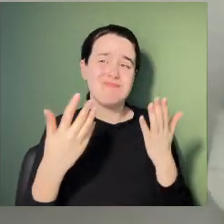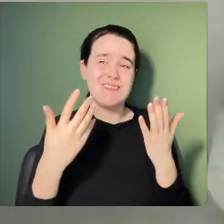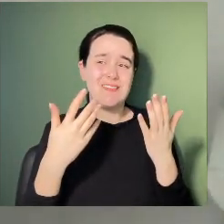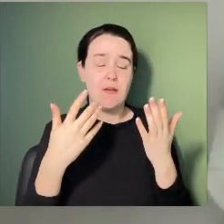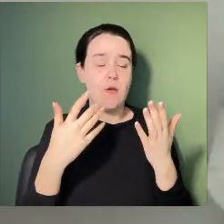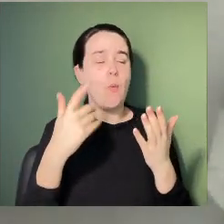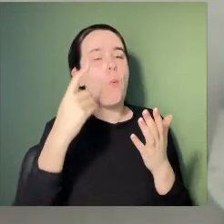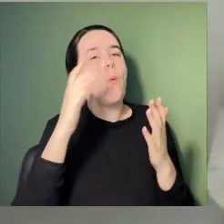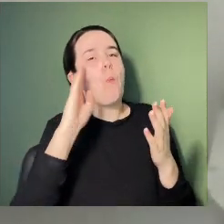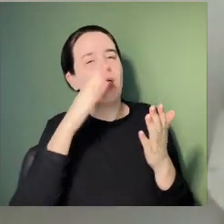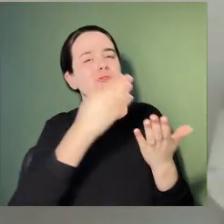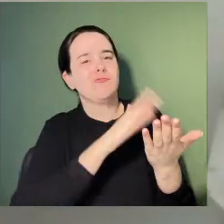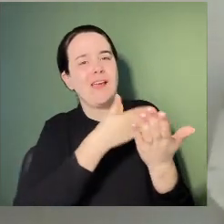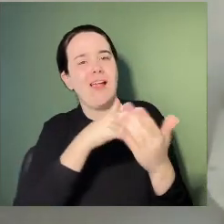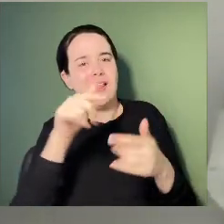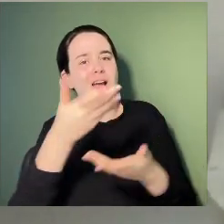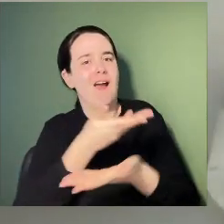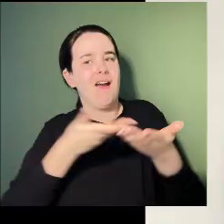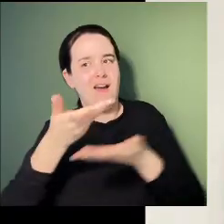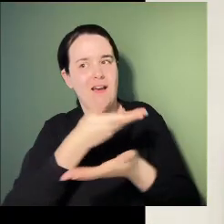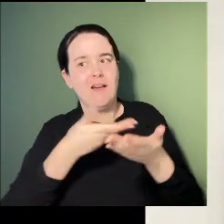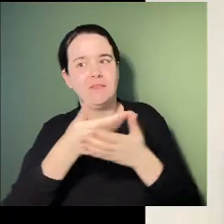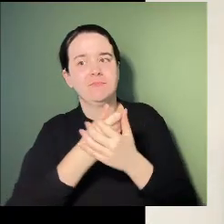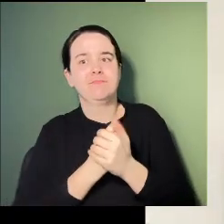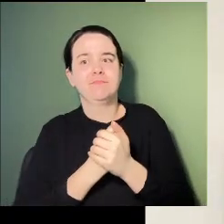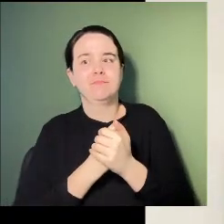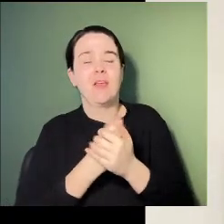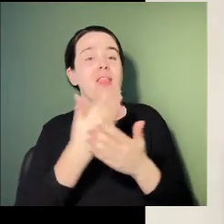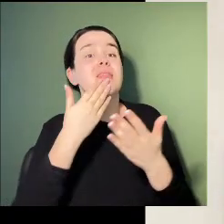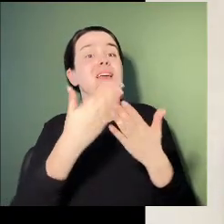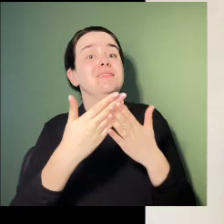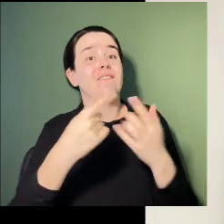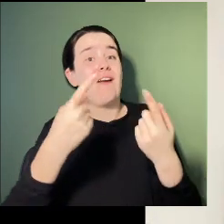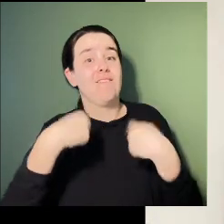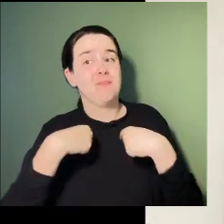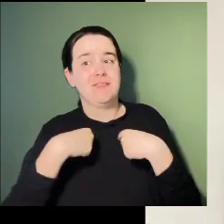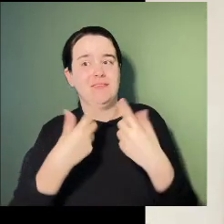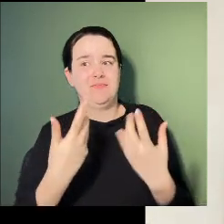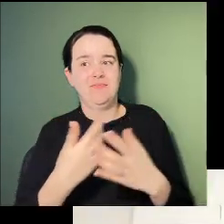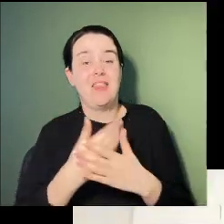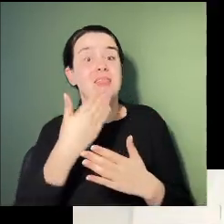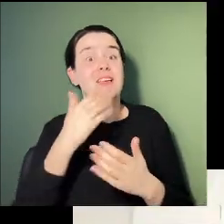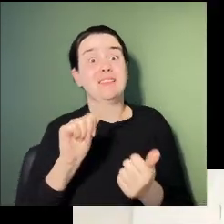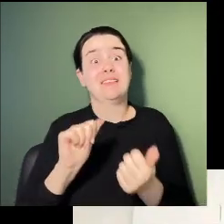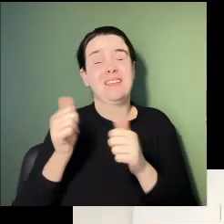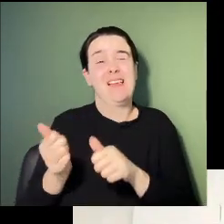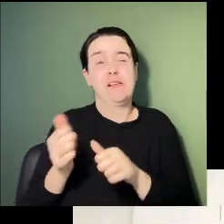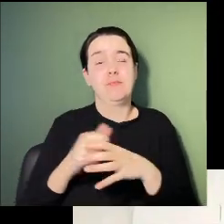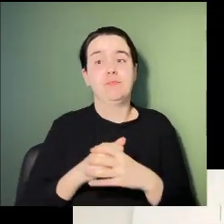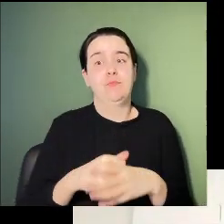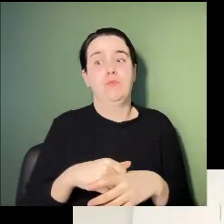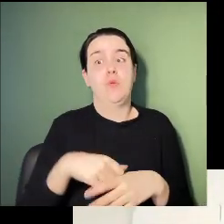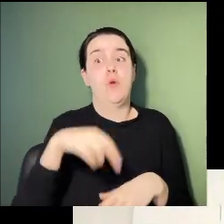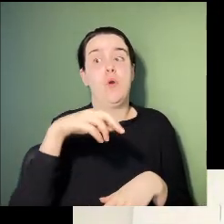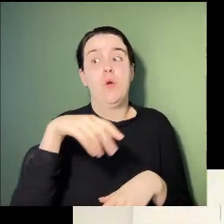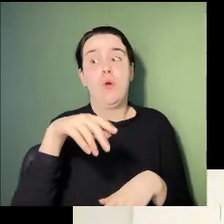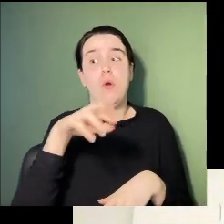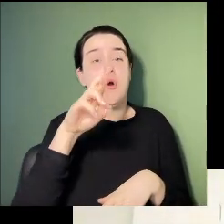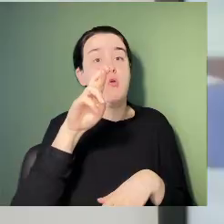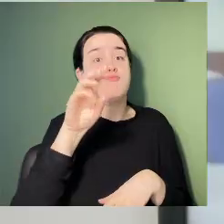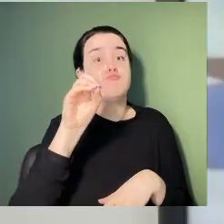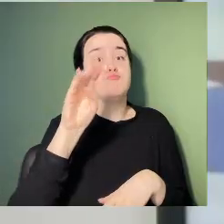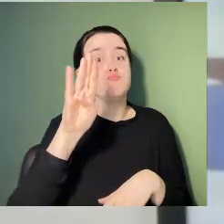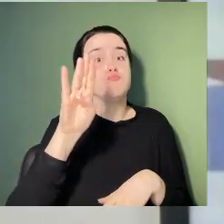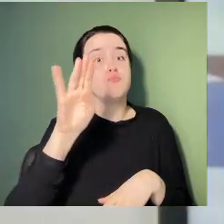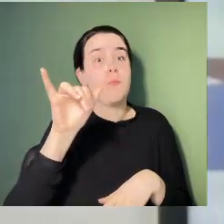of the conversation. Thank you for having me. Great, thanks, Yvonne. Robin, if we could hear from you next, please. You can have your camera on and